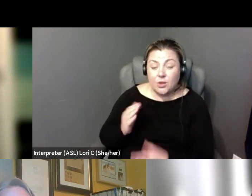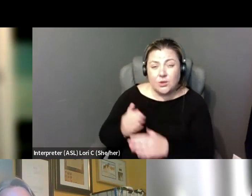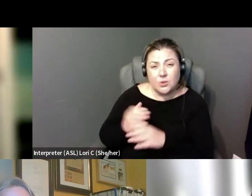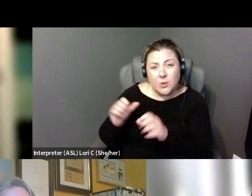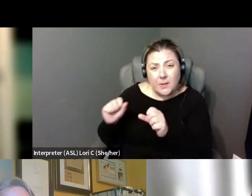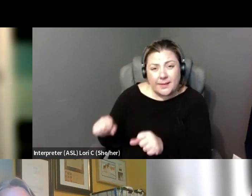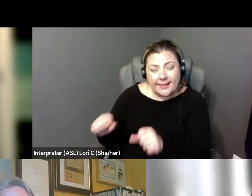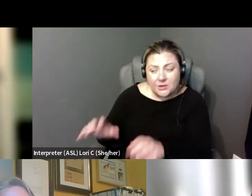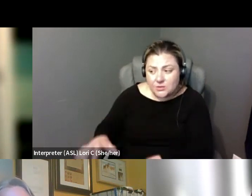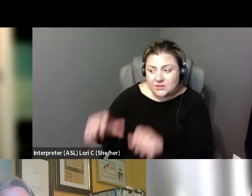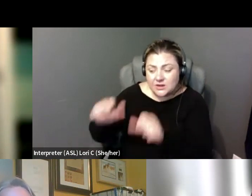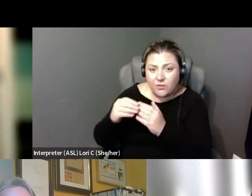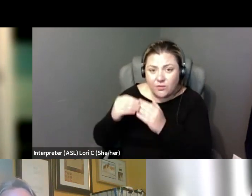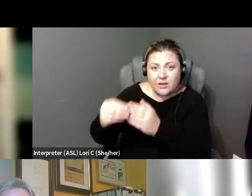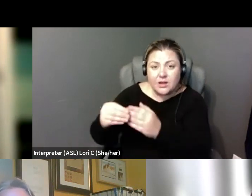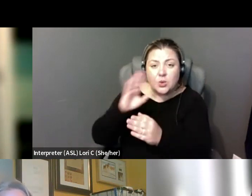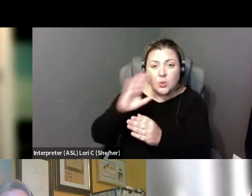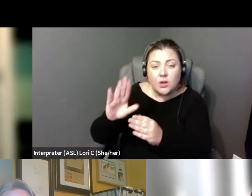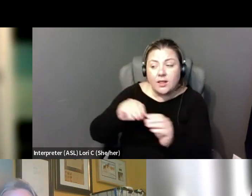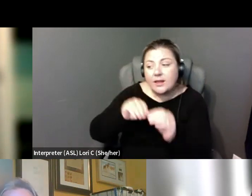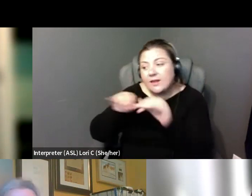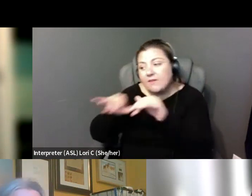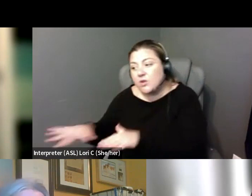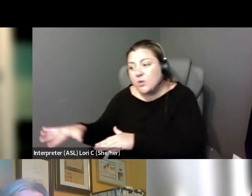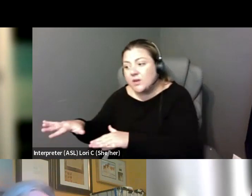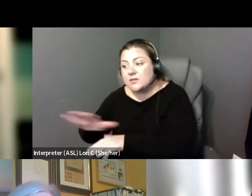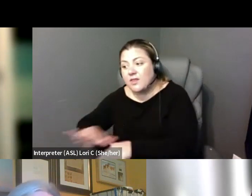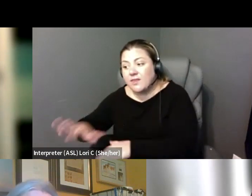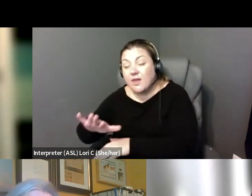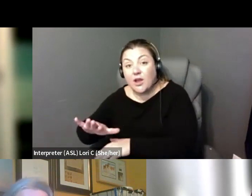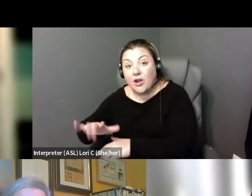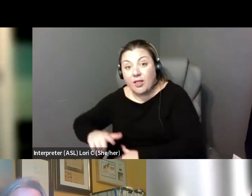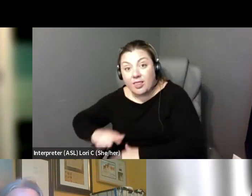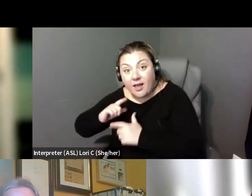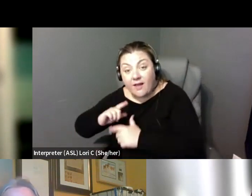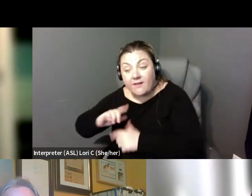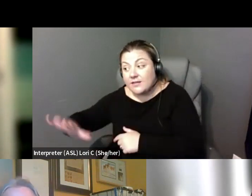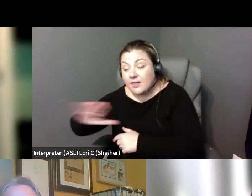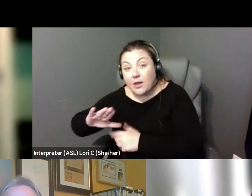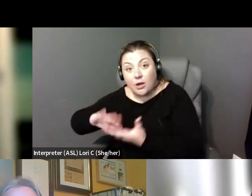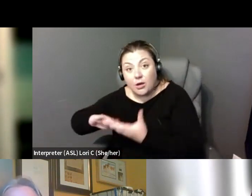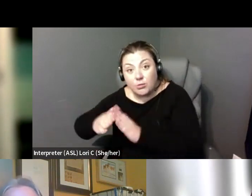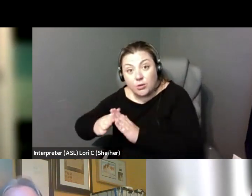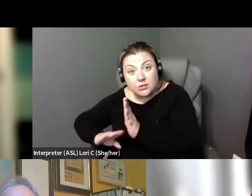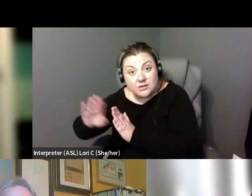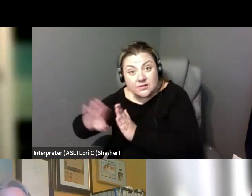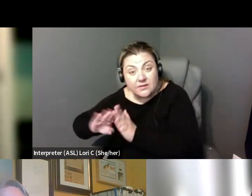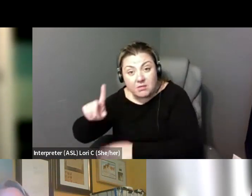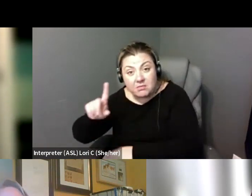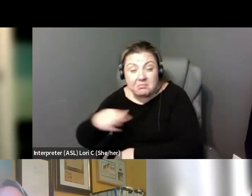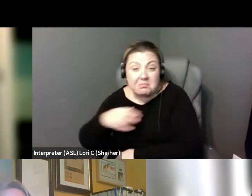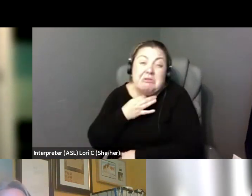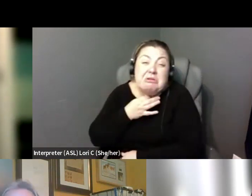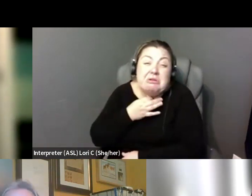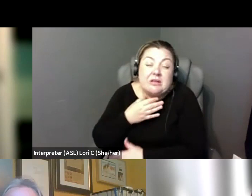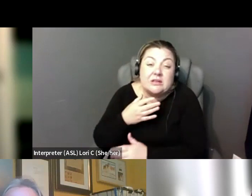to lead is moving into other parts of their lives and maybe community development, that kind of thing? I'm just curious, like, what's sort of the